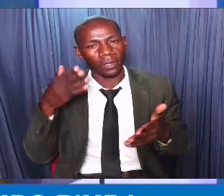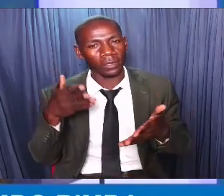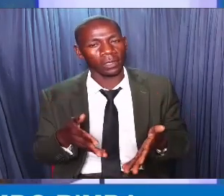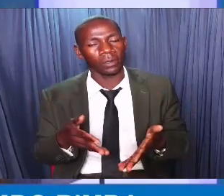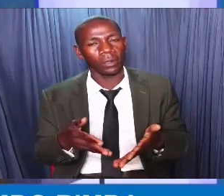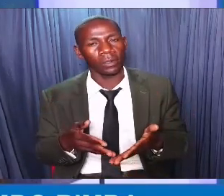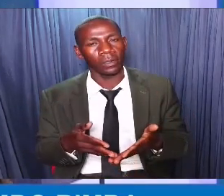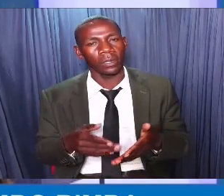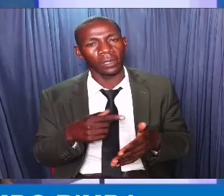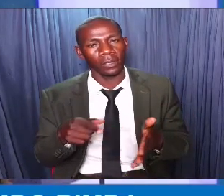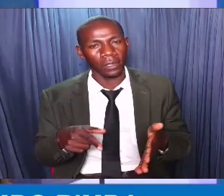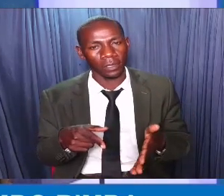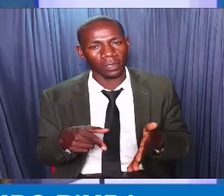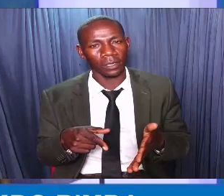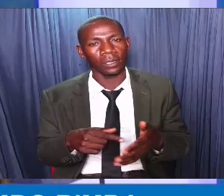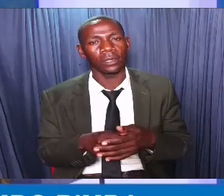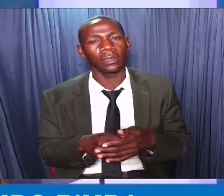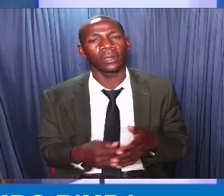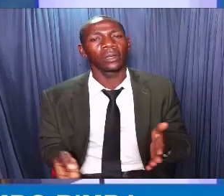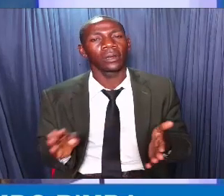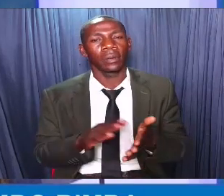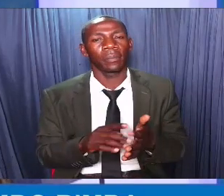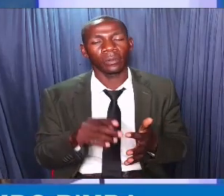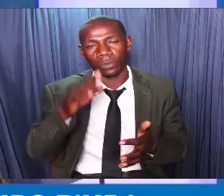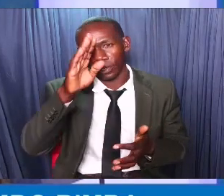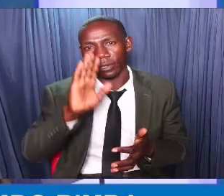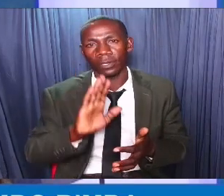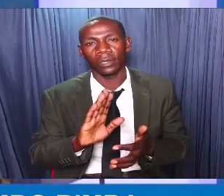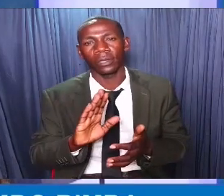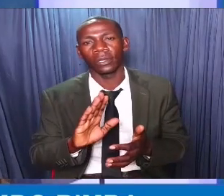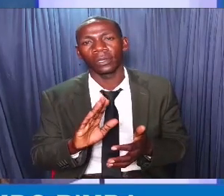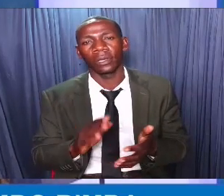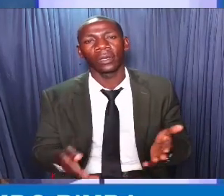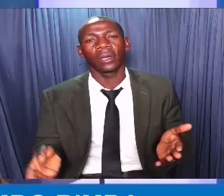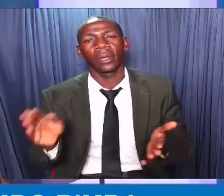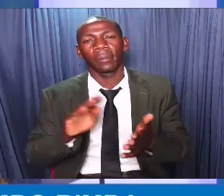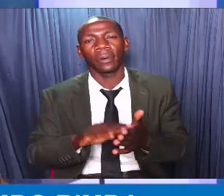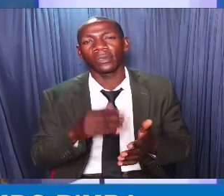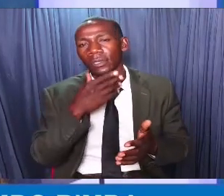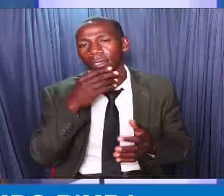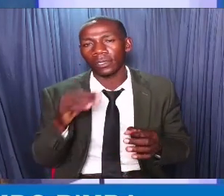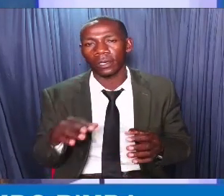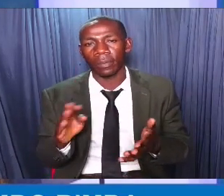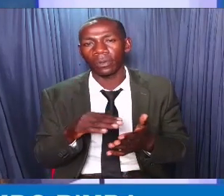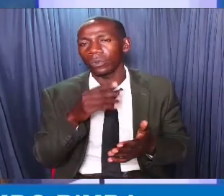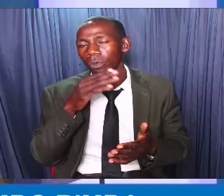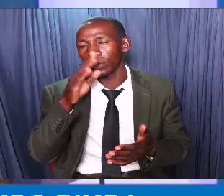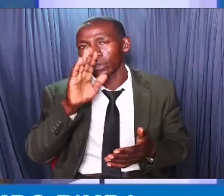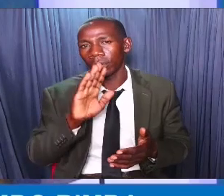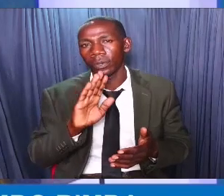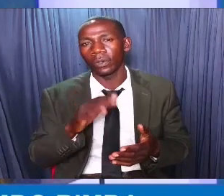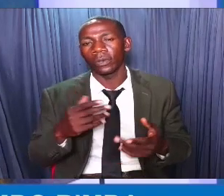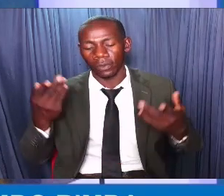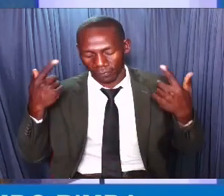waiting for us. Karne hii. In this century. Tumrudie Mungu. We return unto him God. Aliporudia Mungu mwanampotevu. When the prodigal son returned to God.